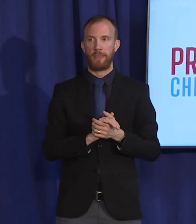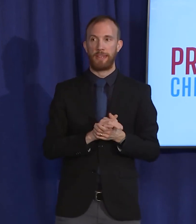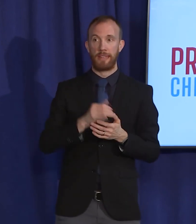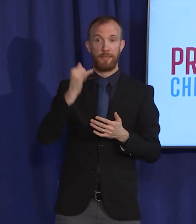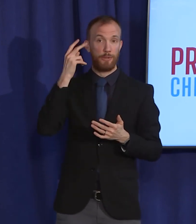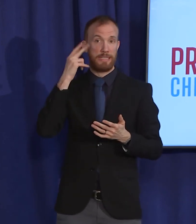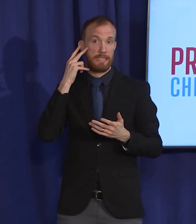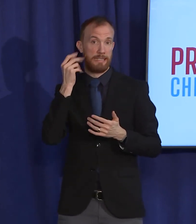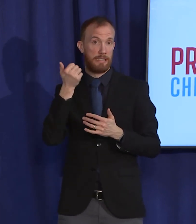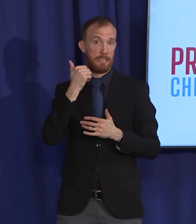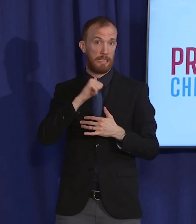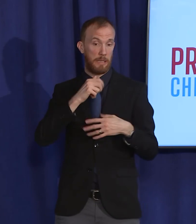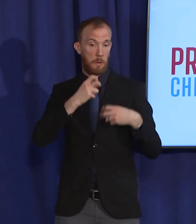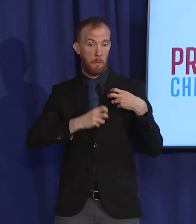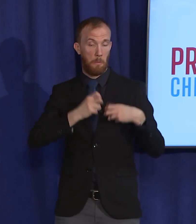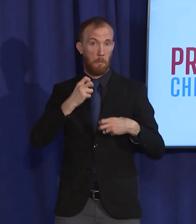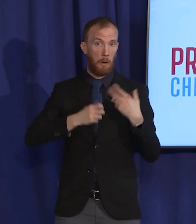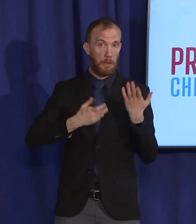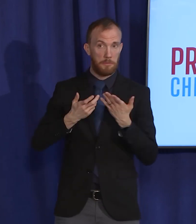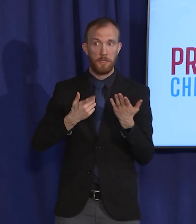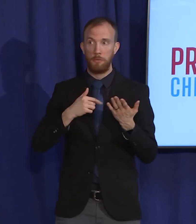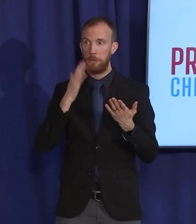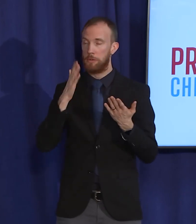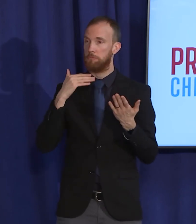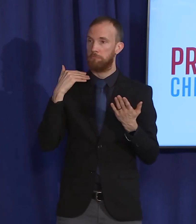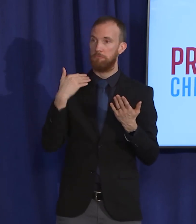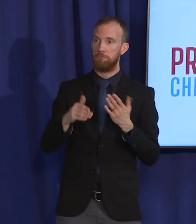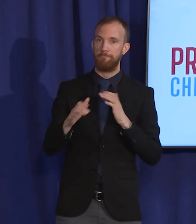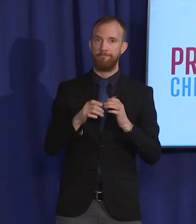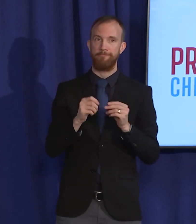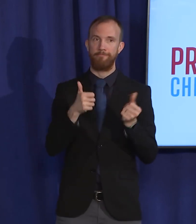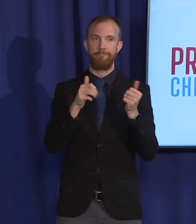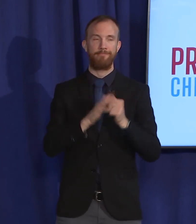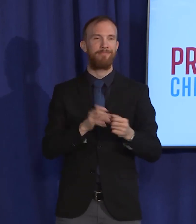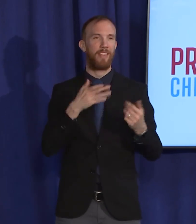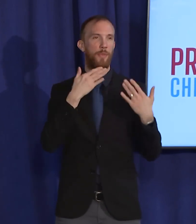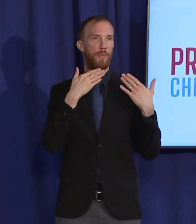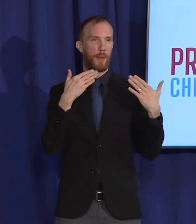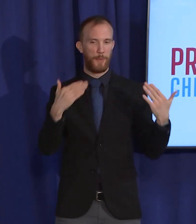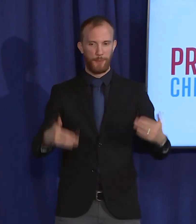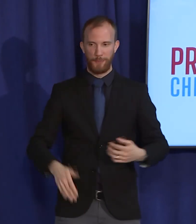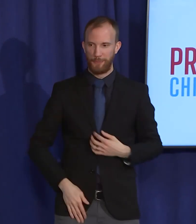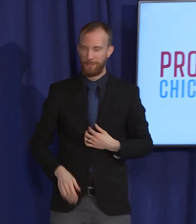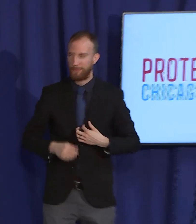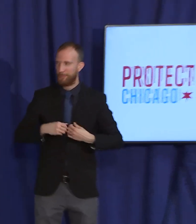we see any signs of trouble, certainly, we won't hesitate to act. Thank you. All right, thanks everybody.